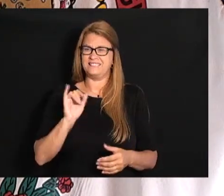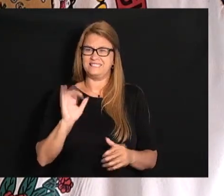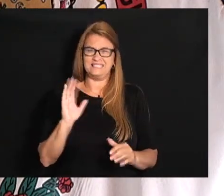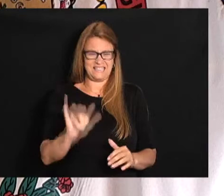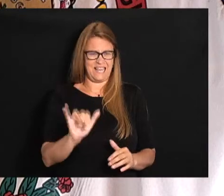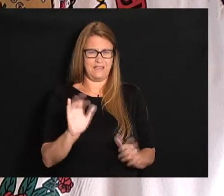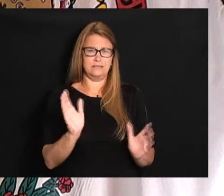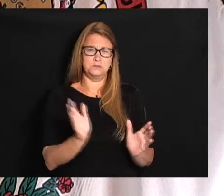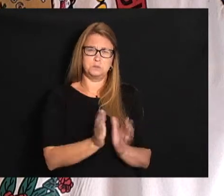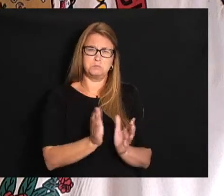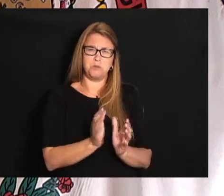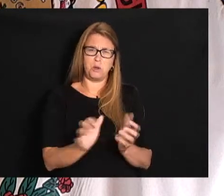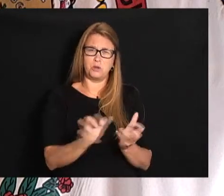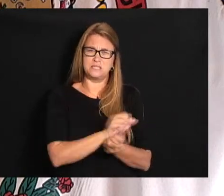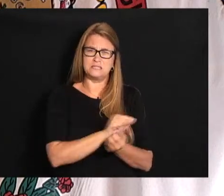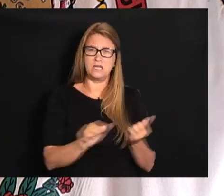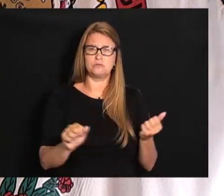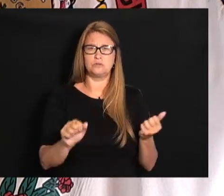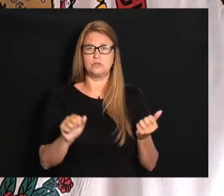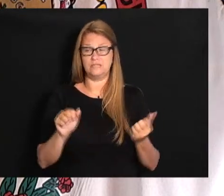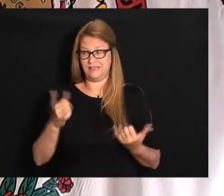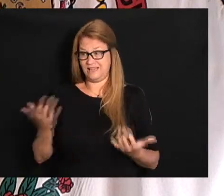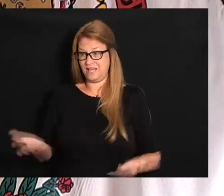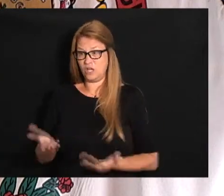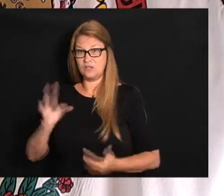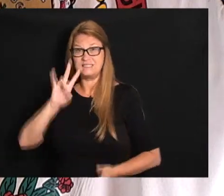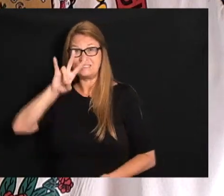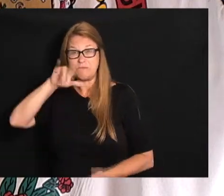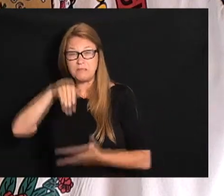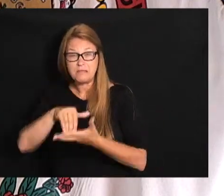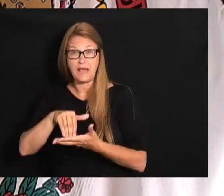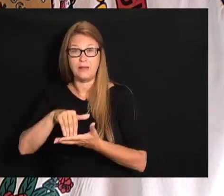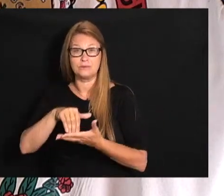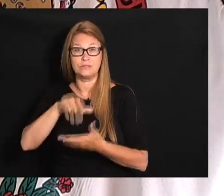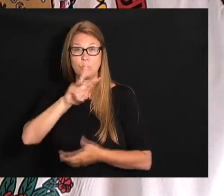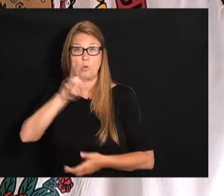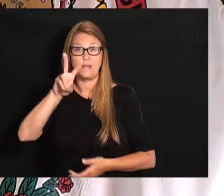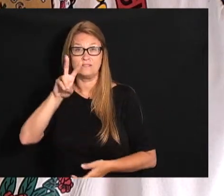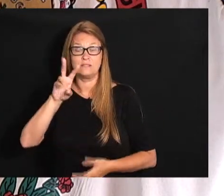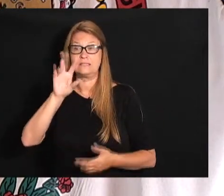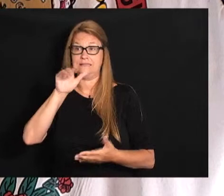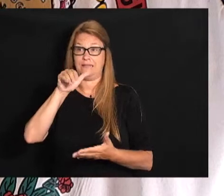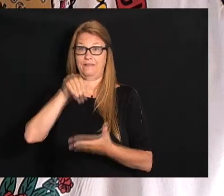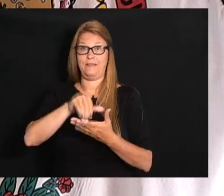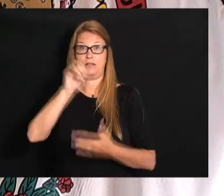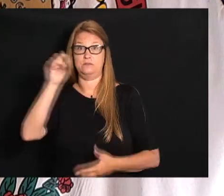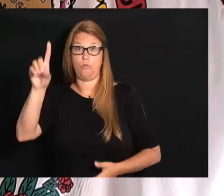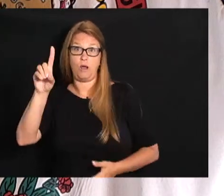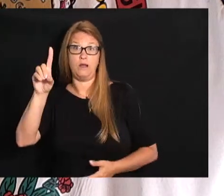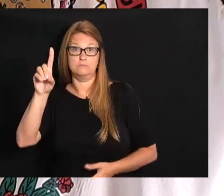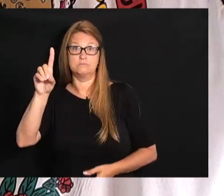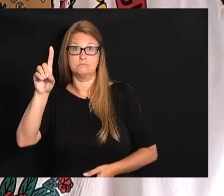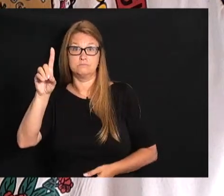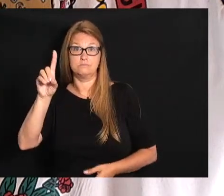this. 7,000 great West Virginians, in fact, 7,001 great West Virginians we've